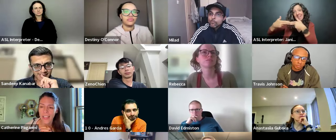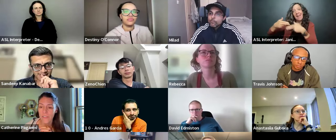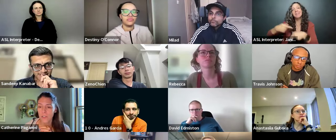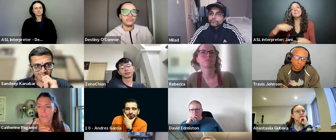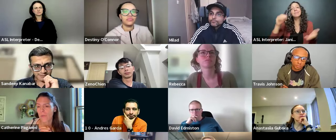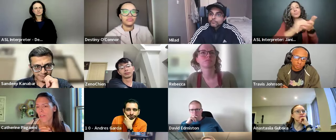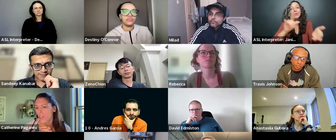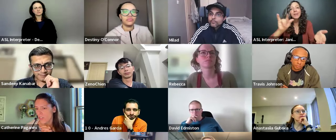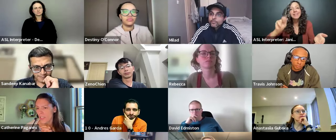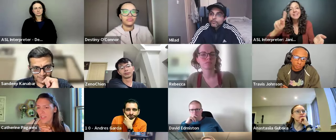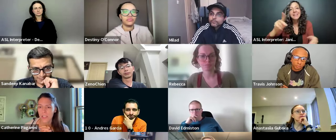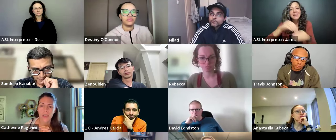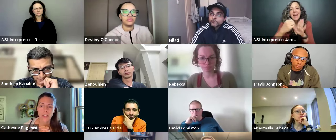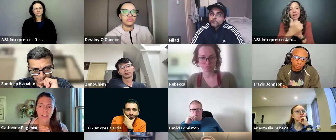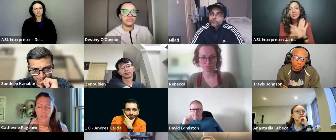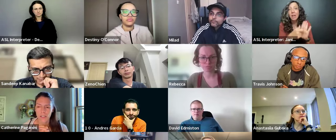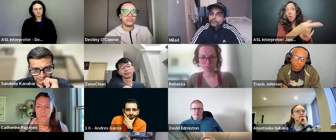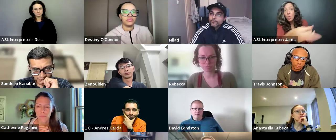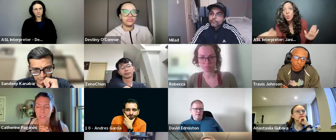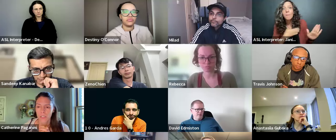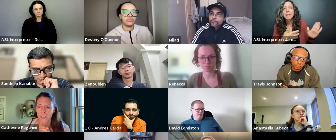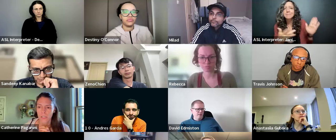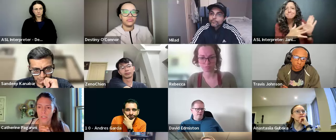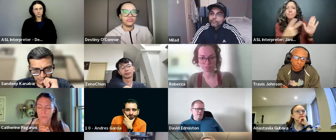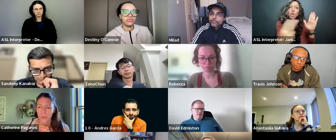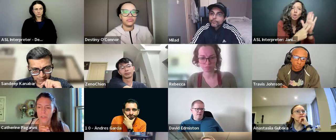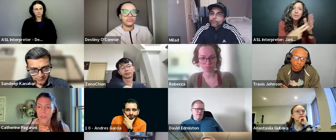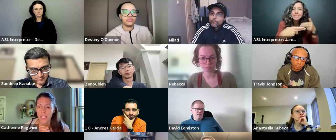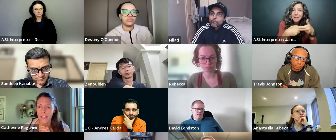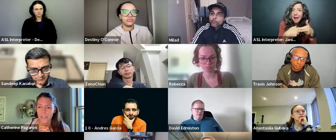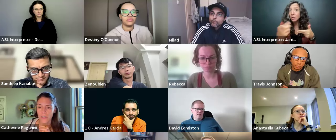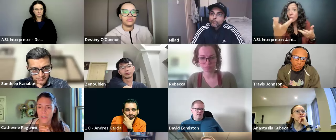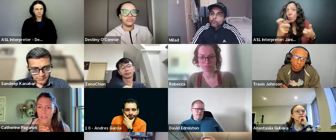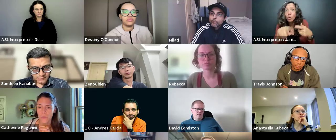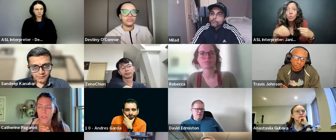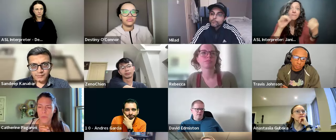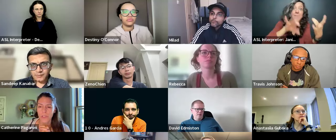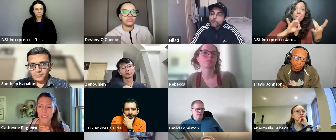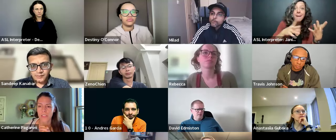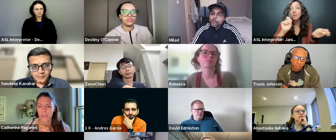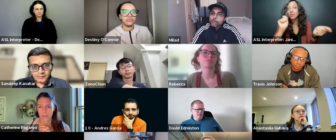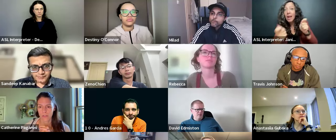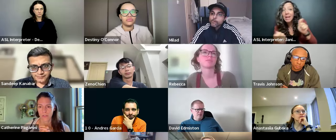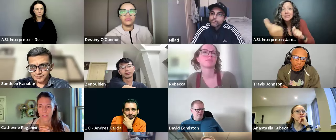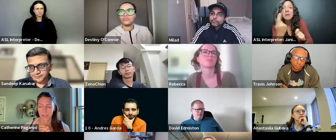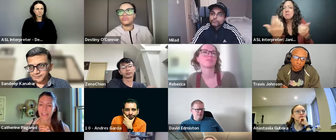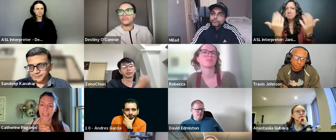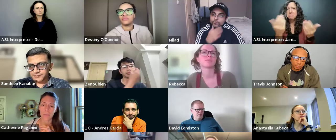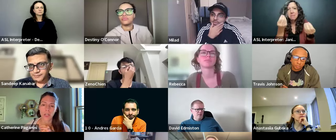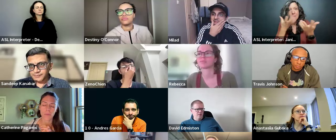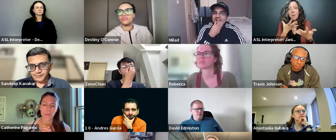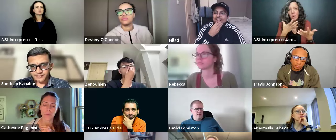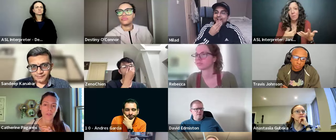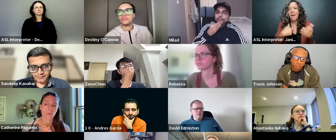so have a look if we want to change anything. We could do that. We will need